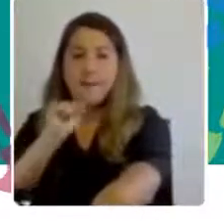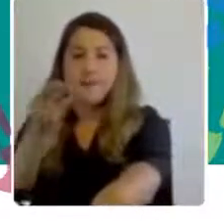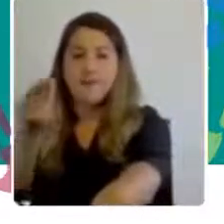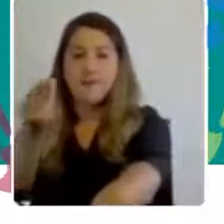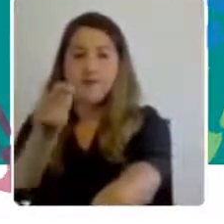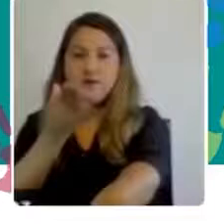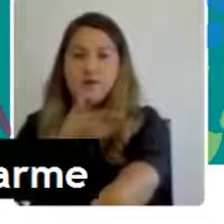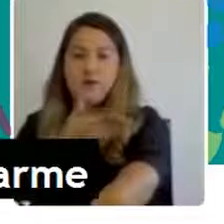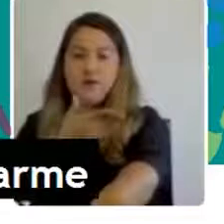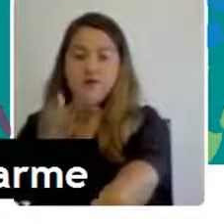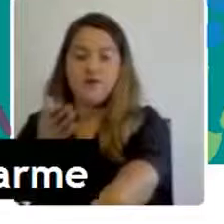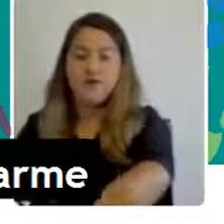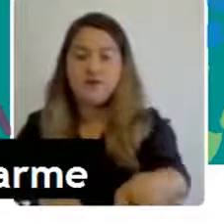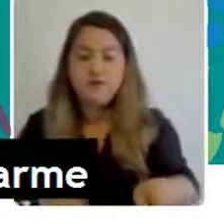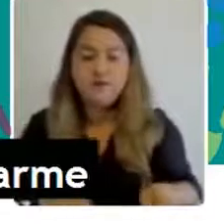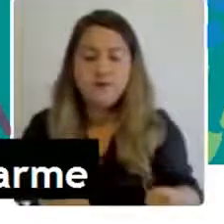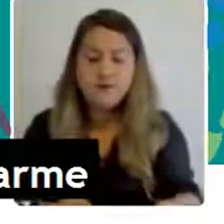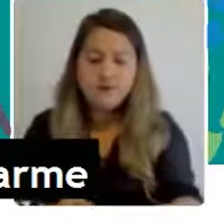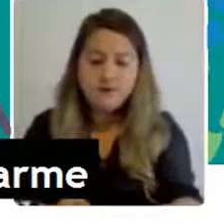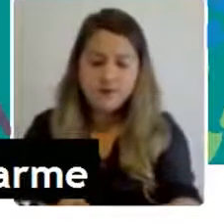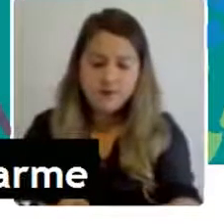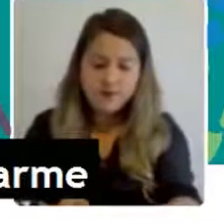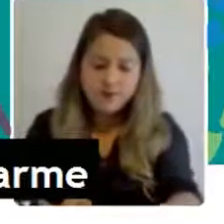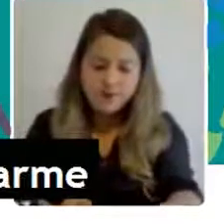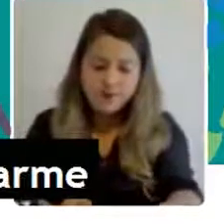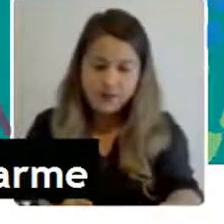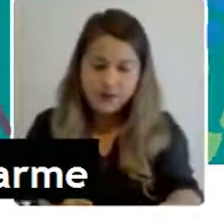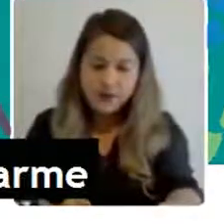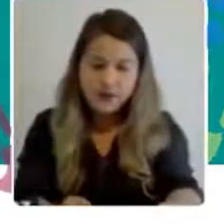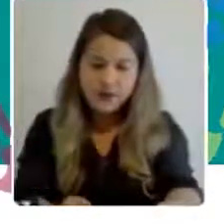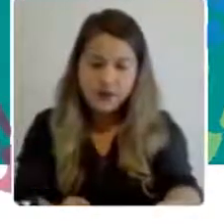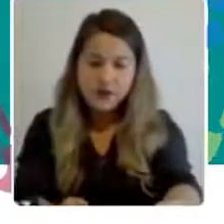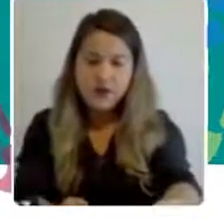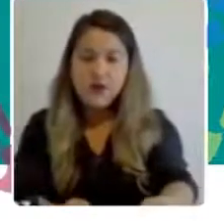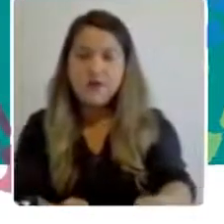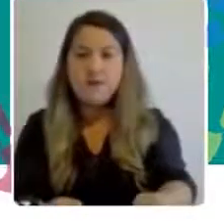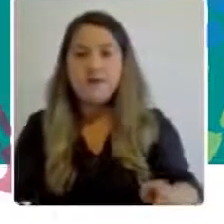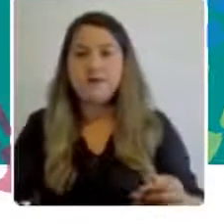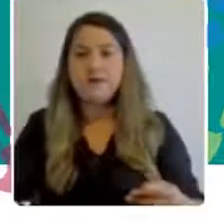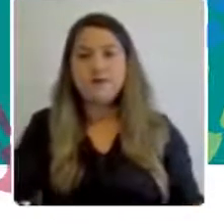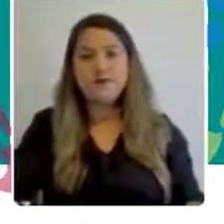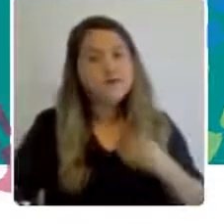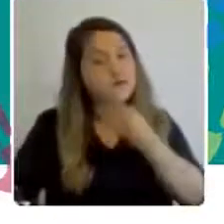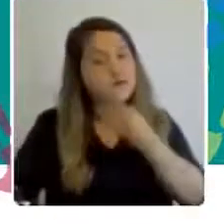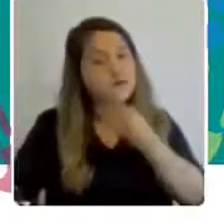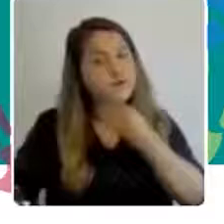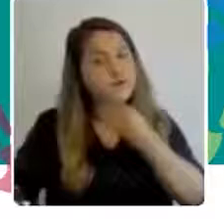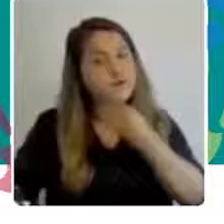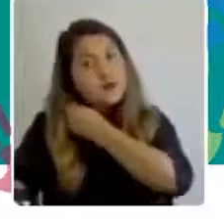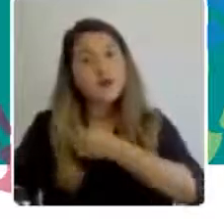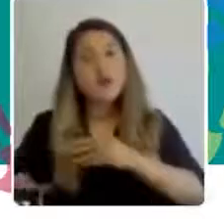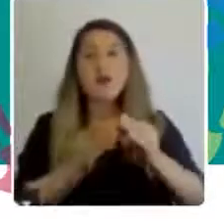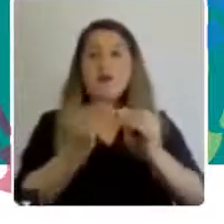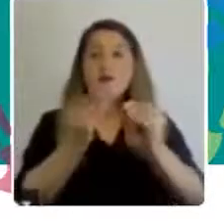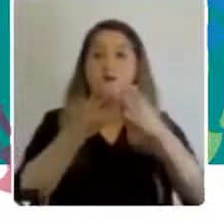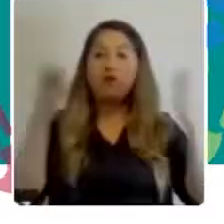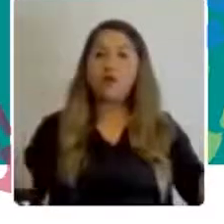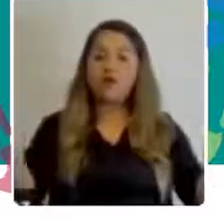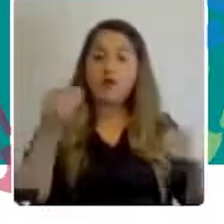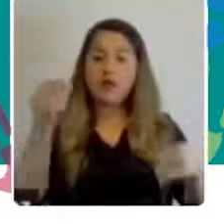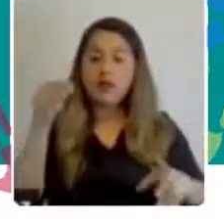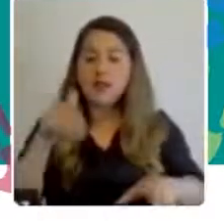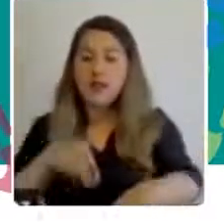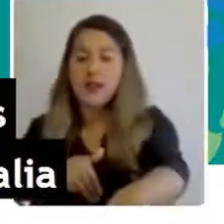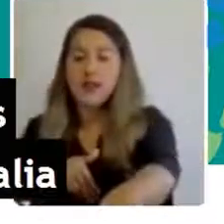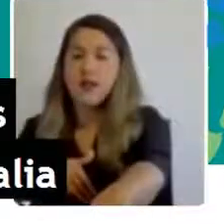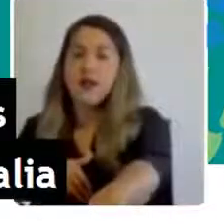Yeah, good afternoon. Thank you very much for inviting me. It's a pleasure to stay with you and share our